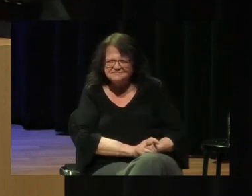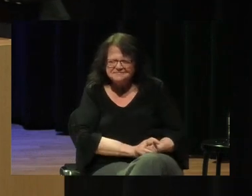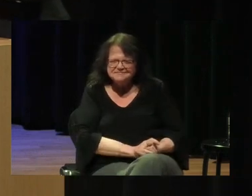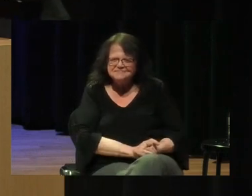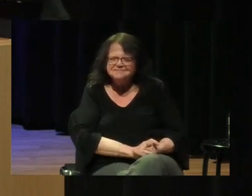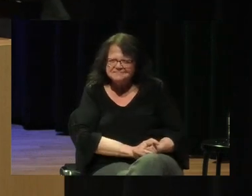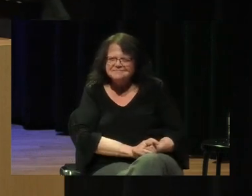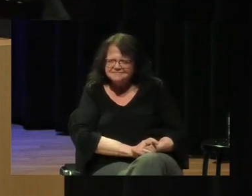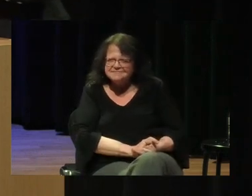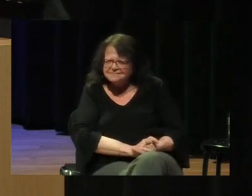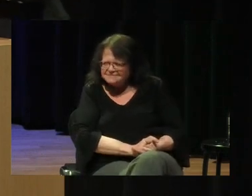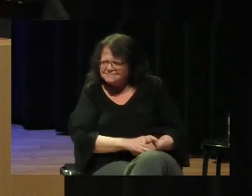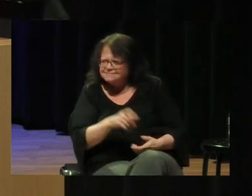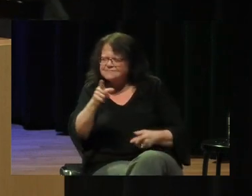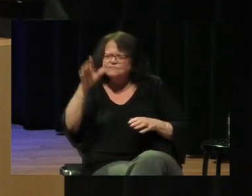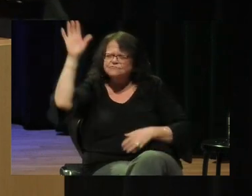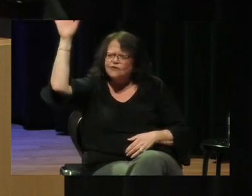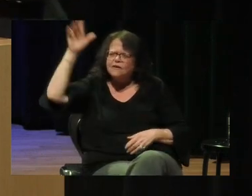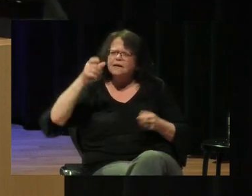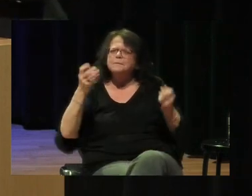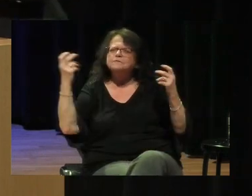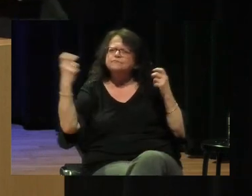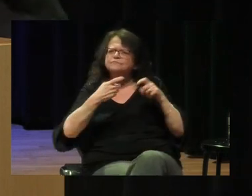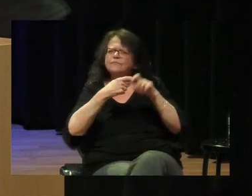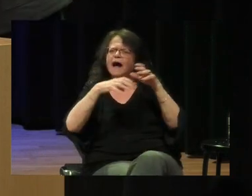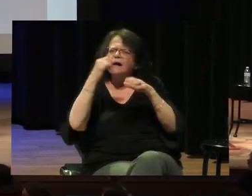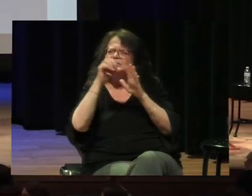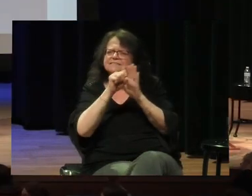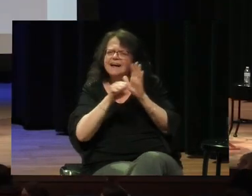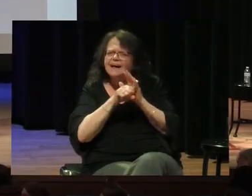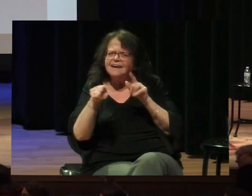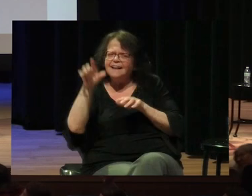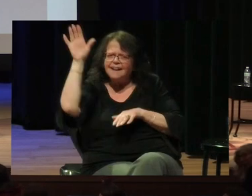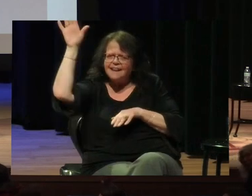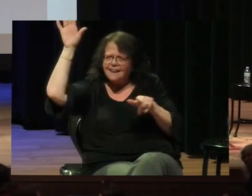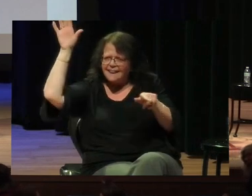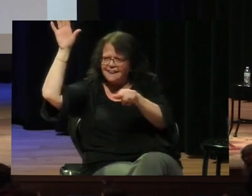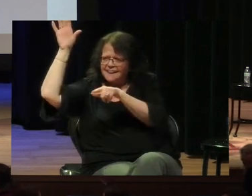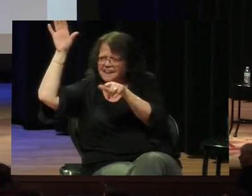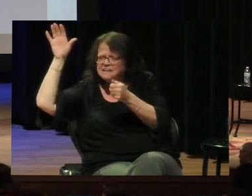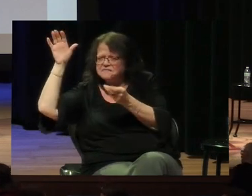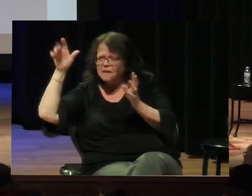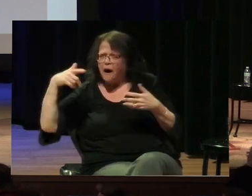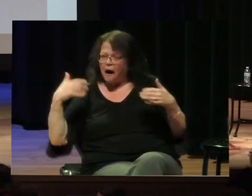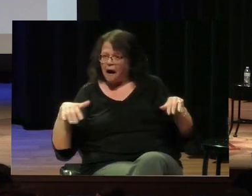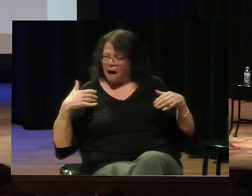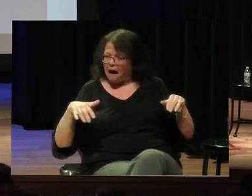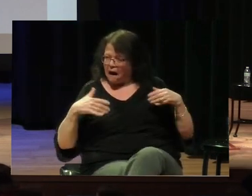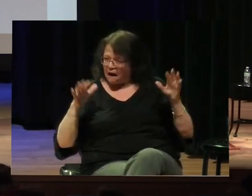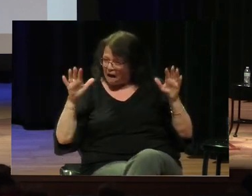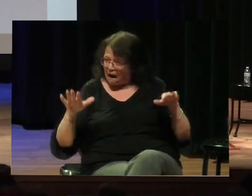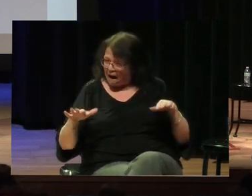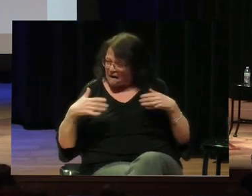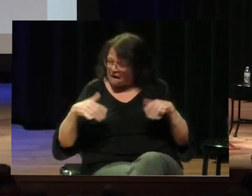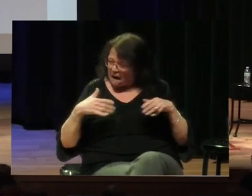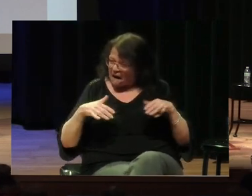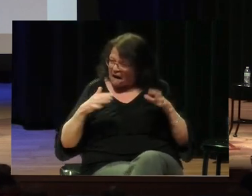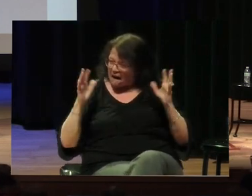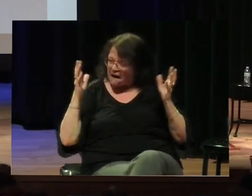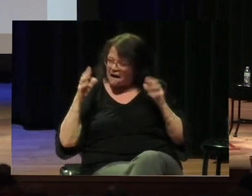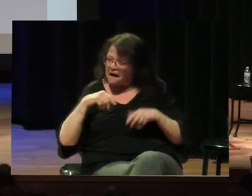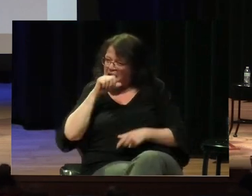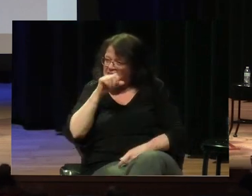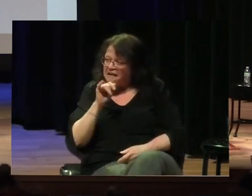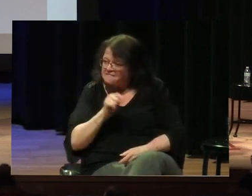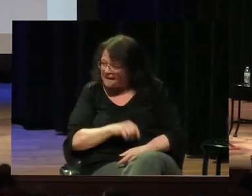I'm curious, show of hands, how many travel from out of state to be here? Oh my goodness, give yourselves a hand. I love it.